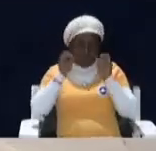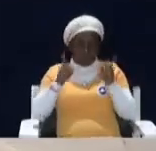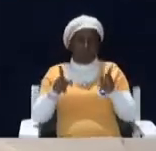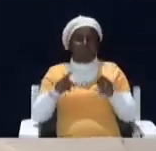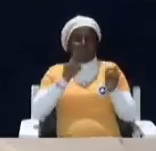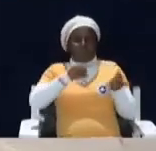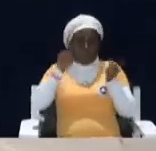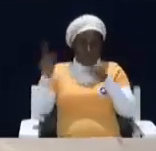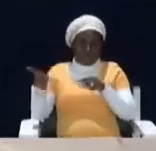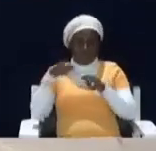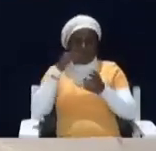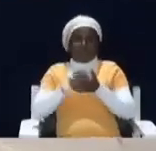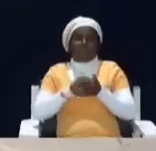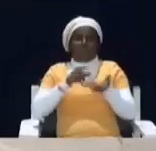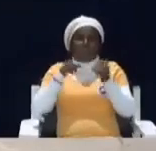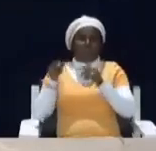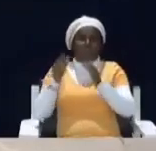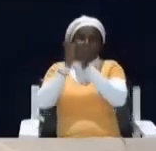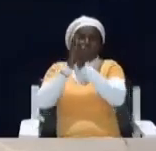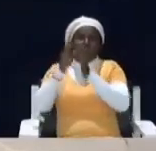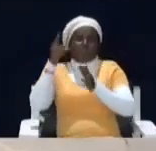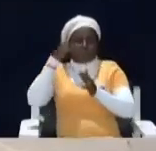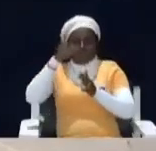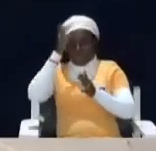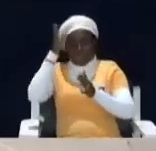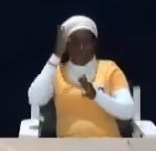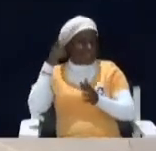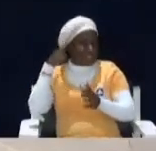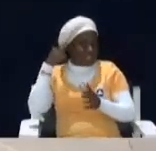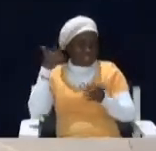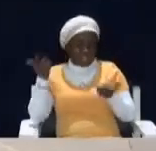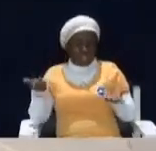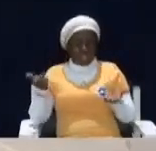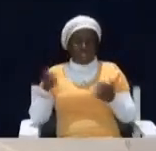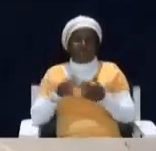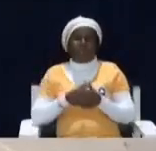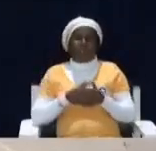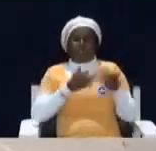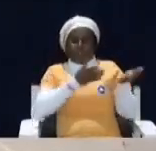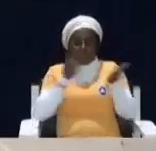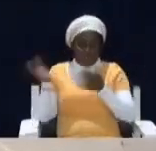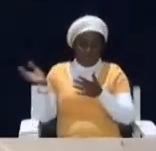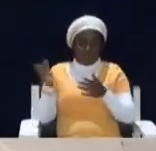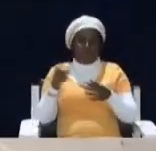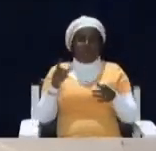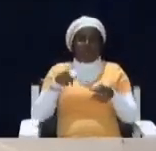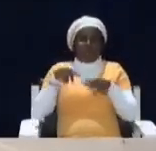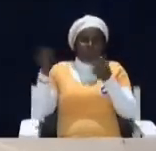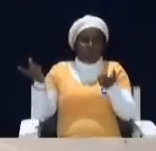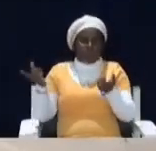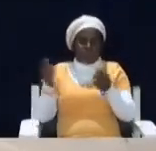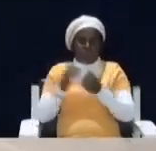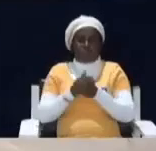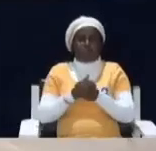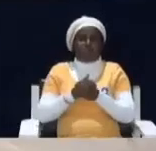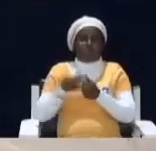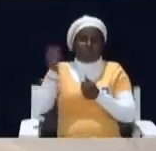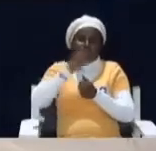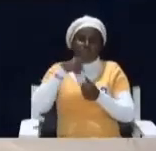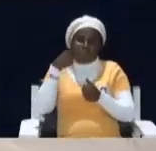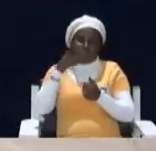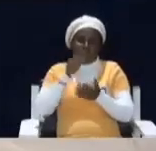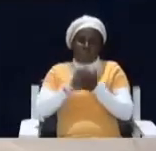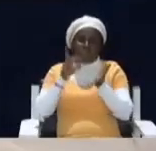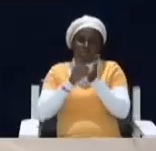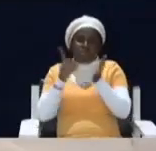come. Come and anoint your dad here. I went there. When I went there, they told me the